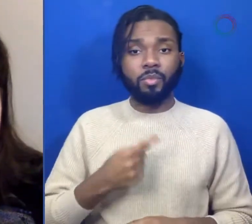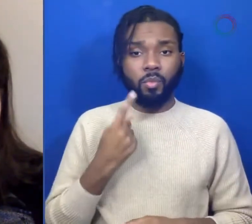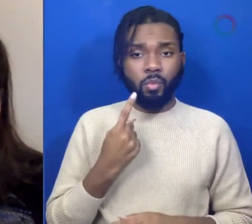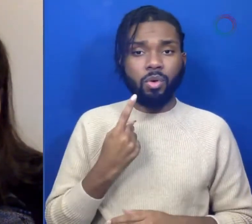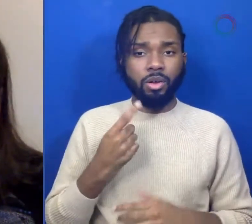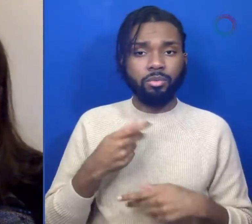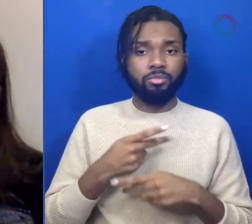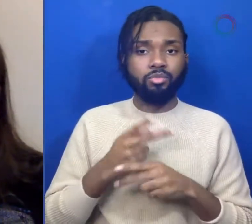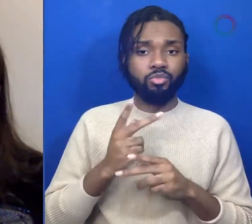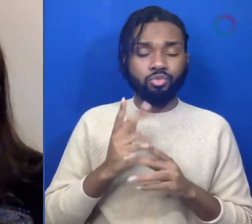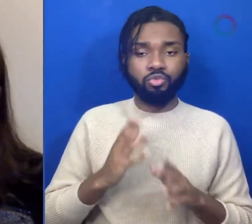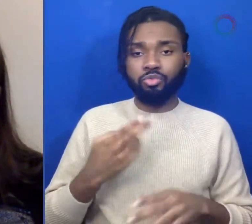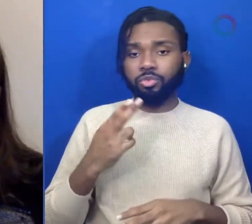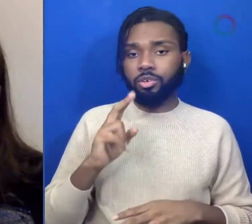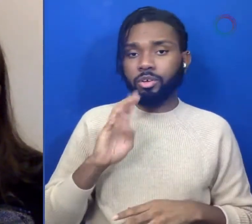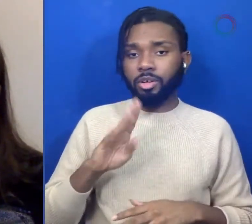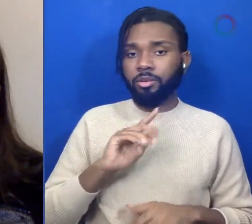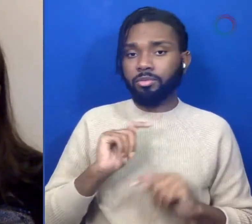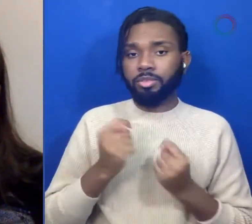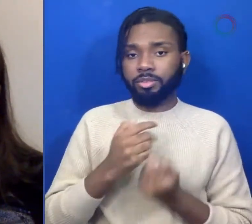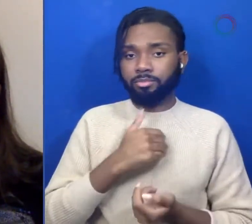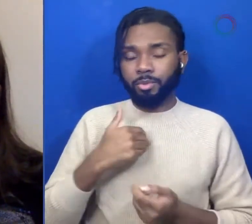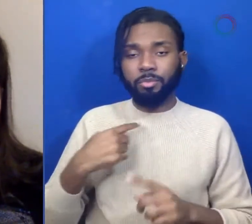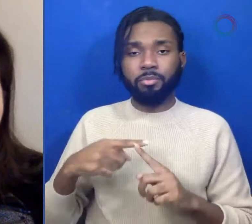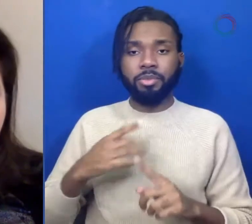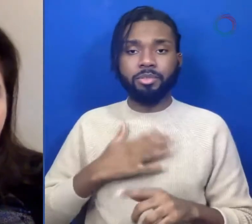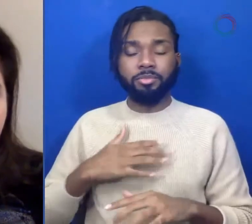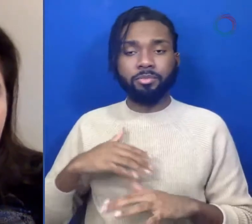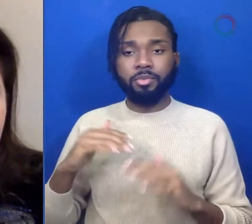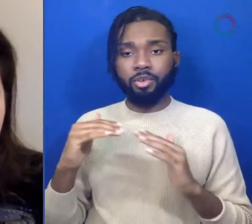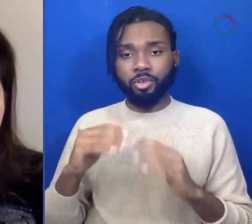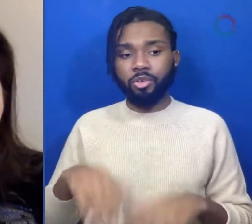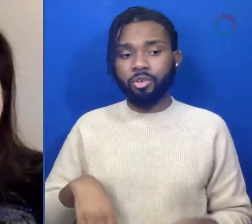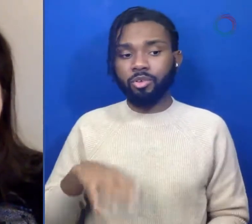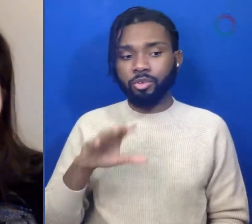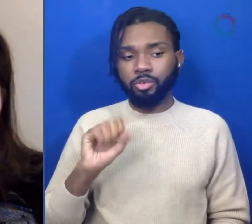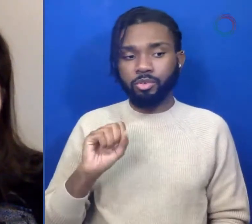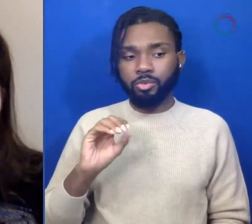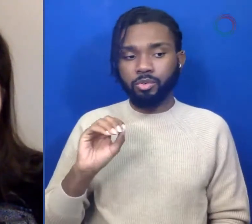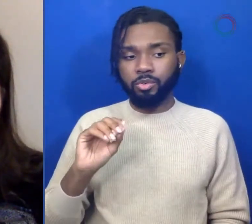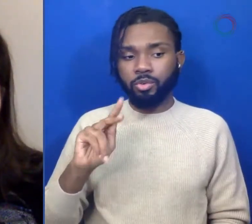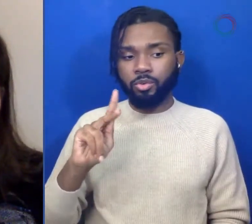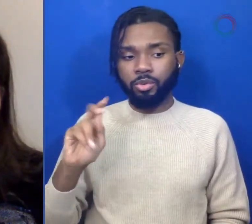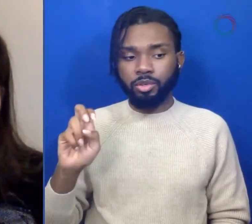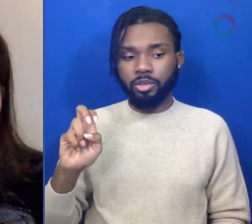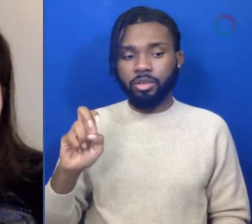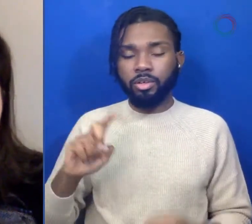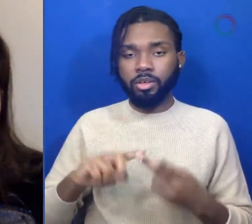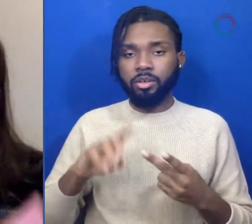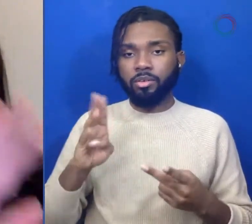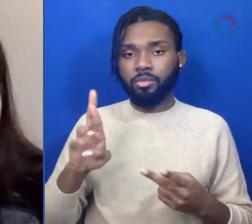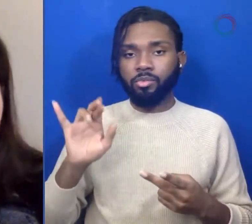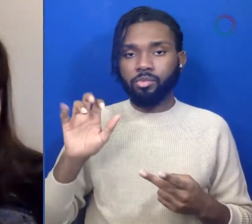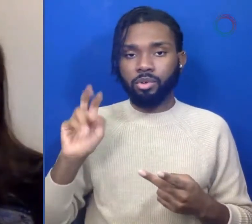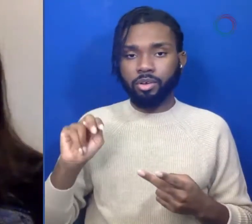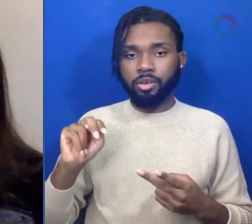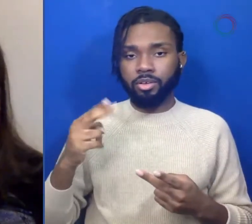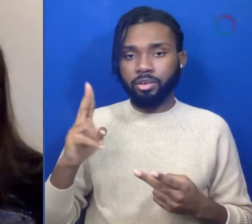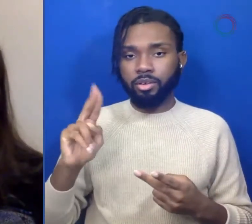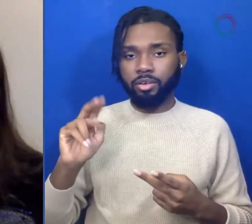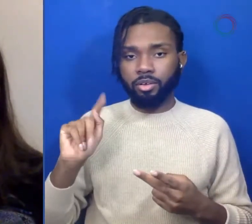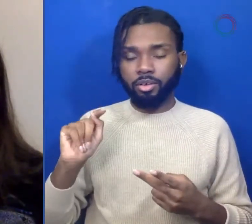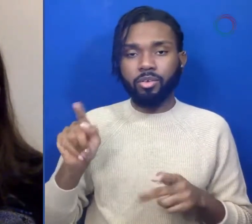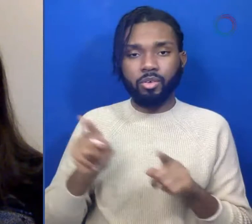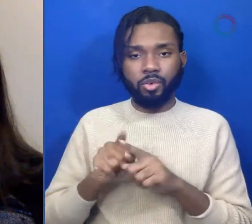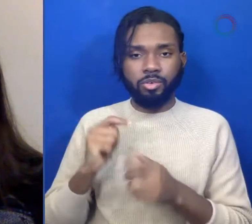Producer Hub team members, along with my colleagues, Sophie Blumberg and Brian Hunt, that are also producing